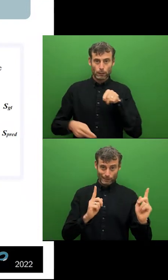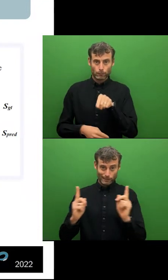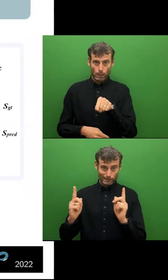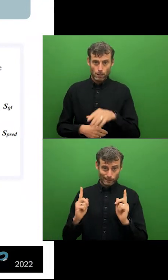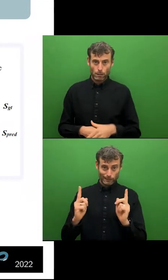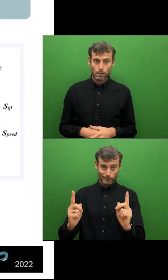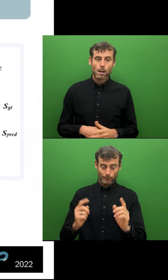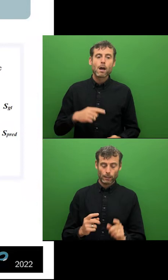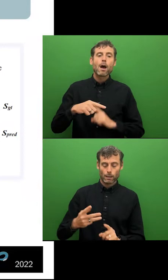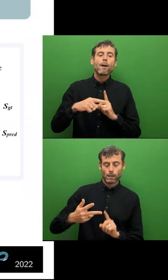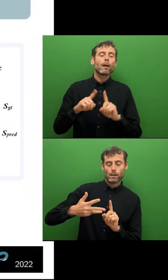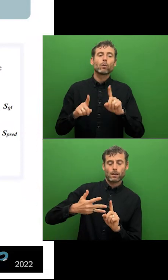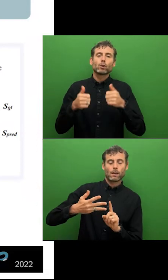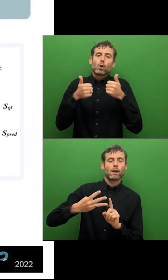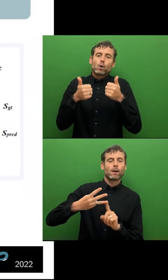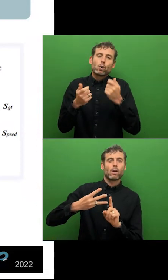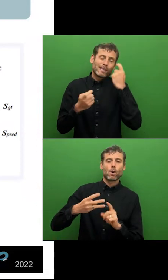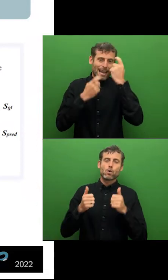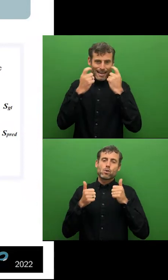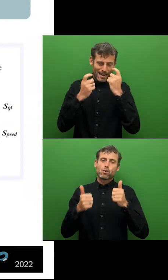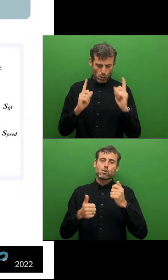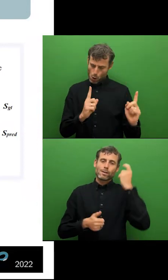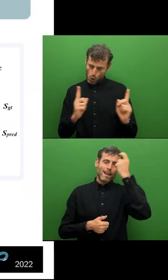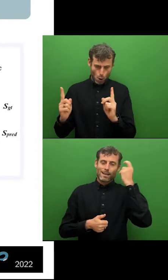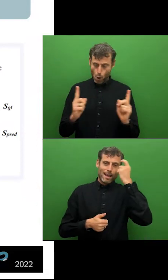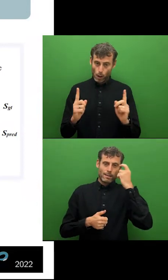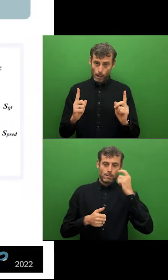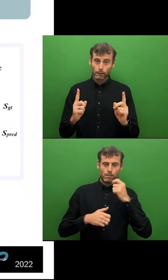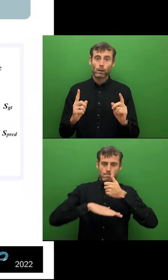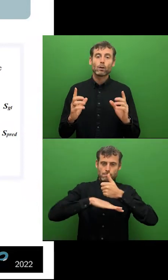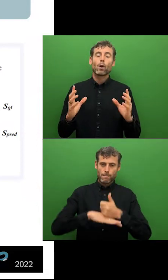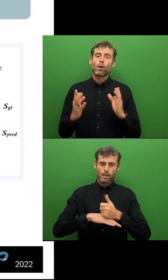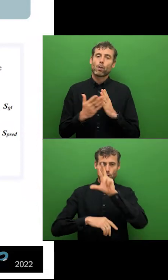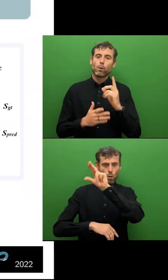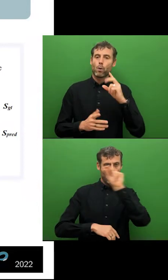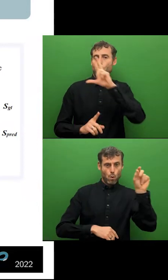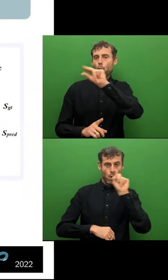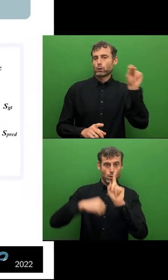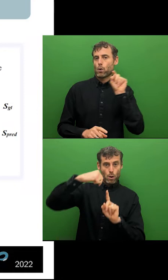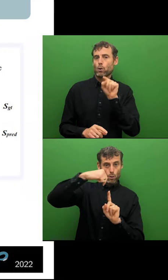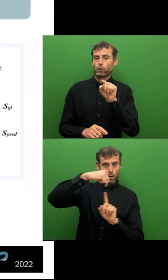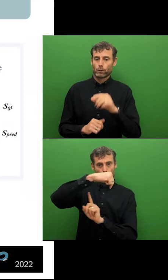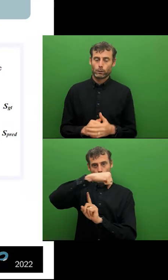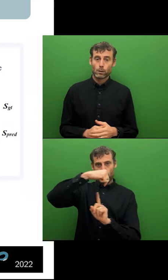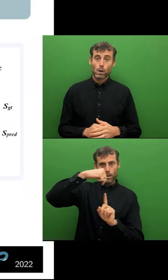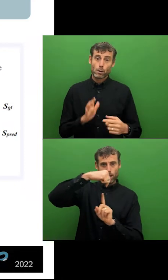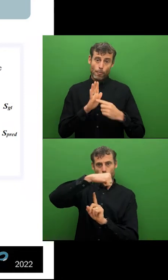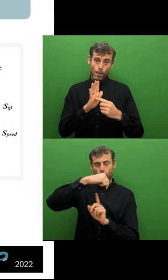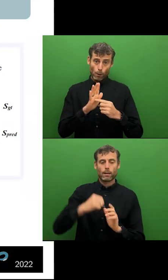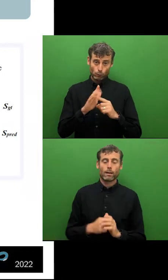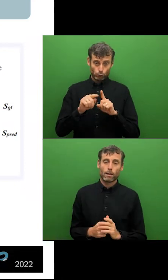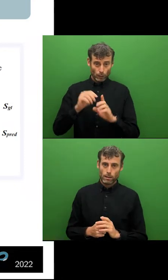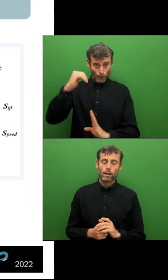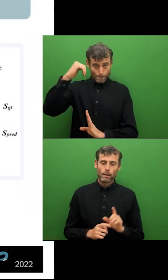text, as well as a good guess of the localization from the audio aligned subtitle. The model then matches